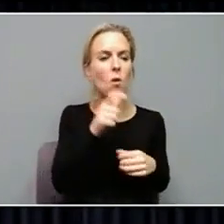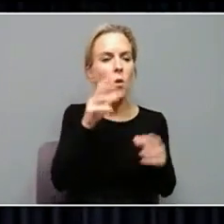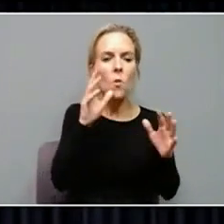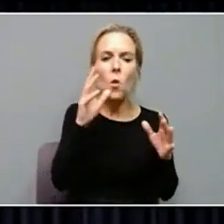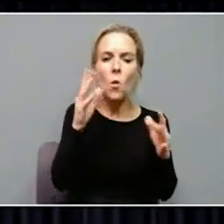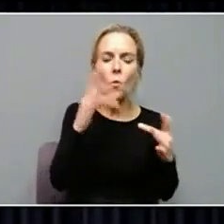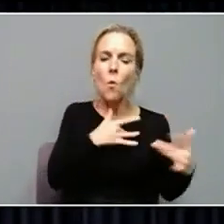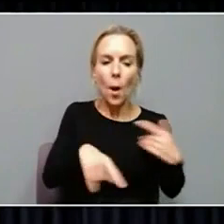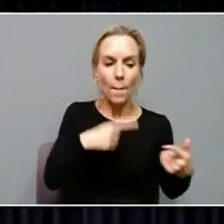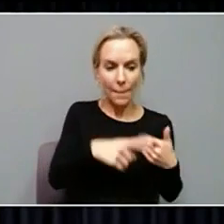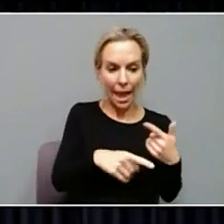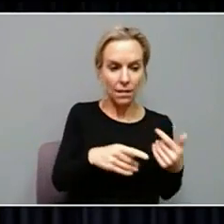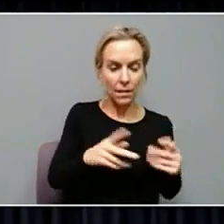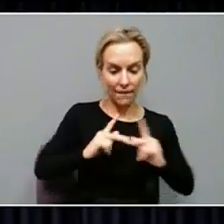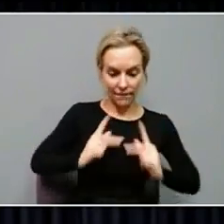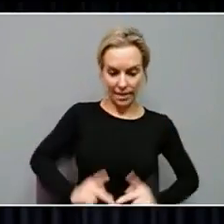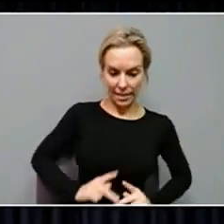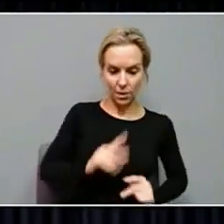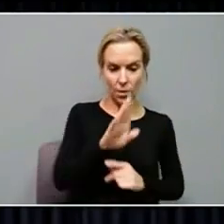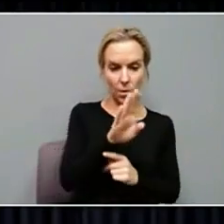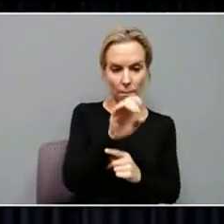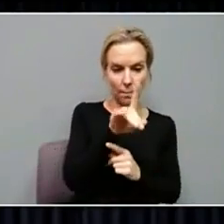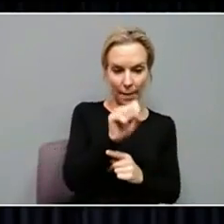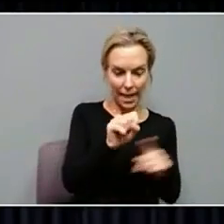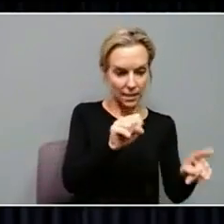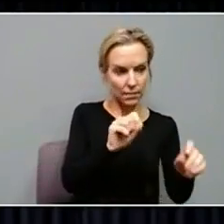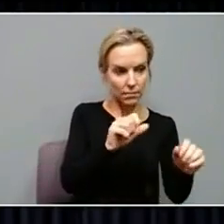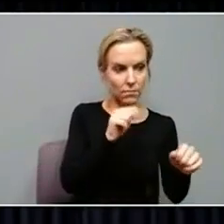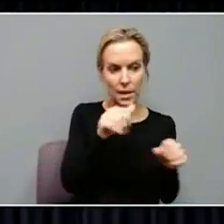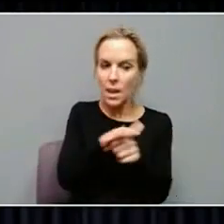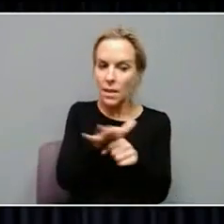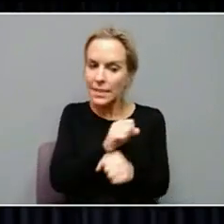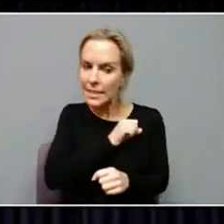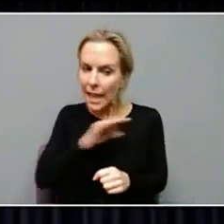We have more physical beds than we can staff. And so on any given day,